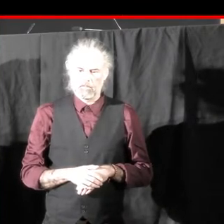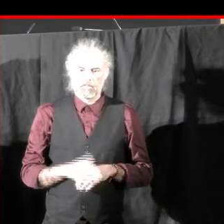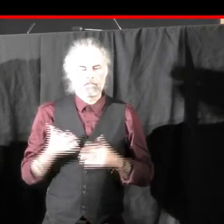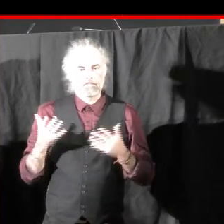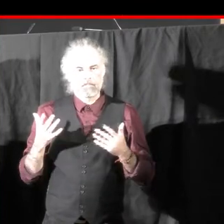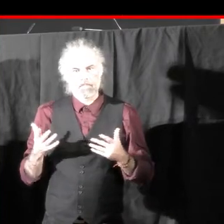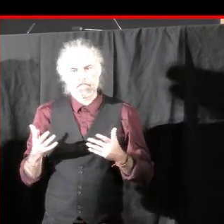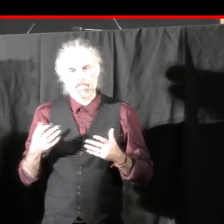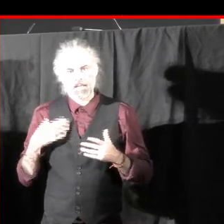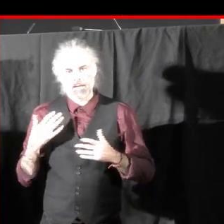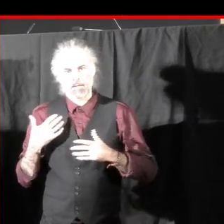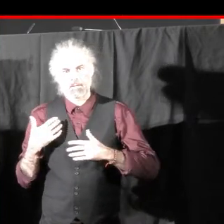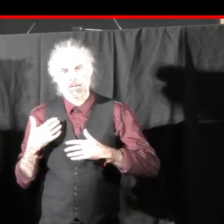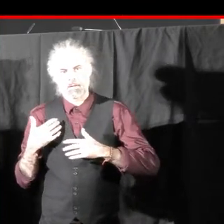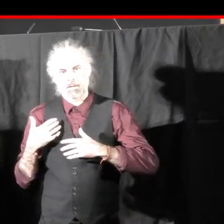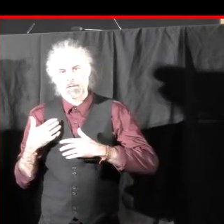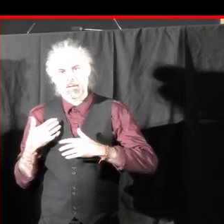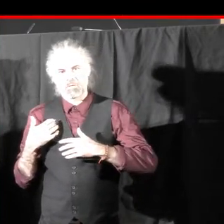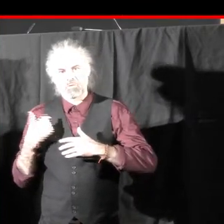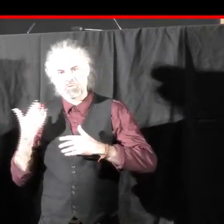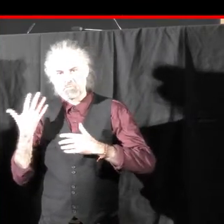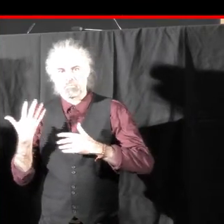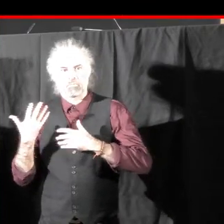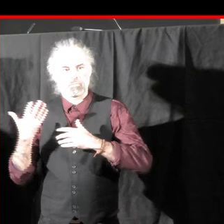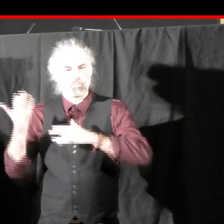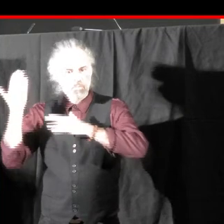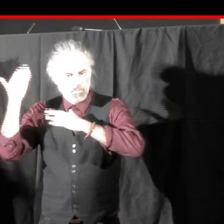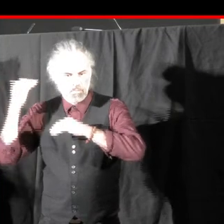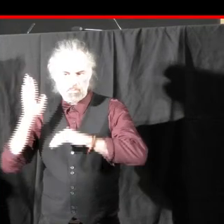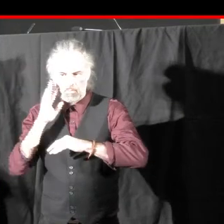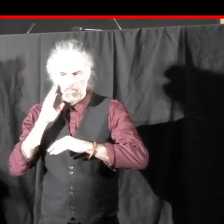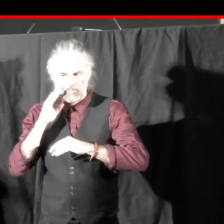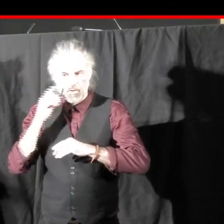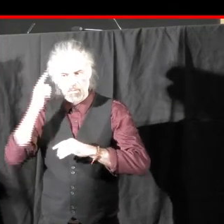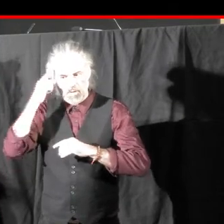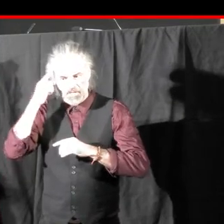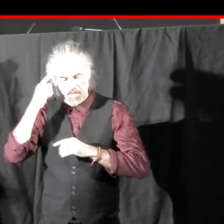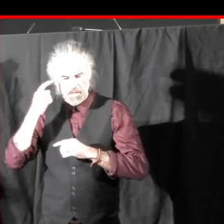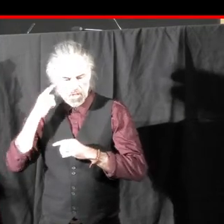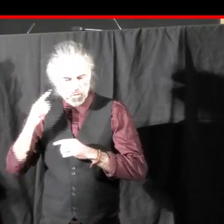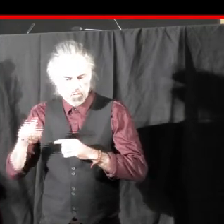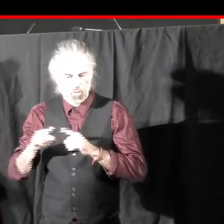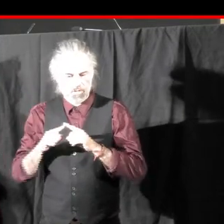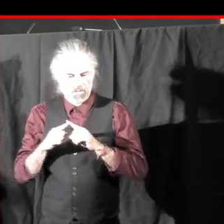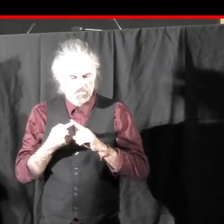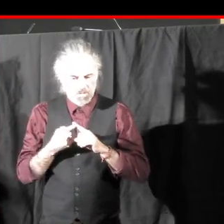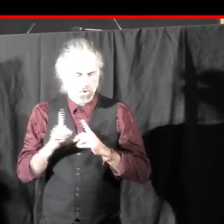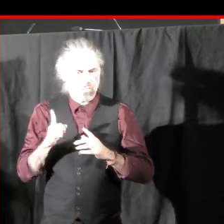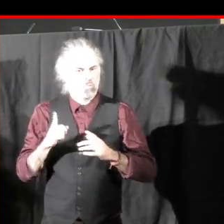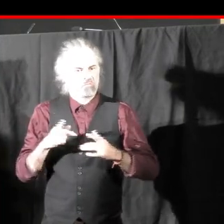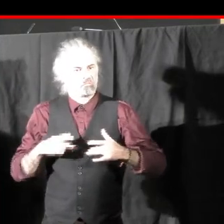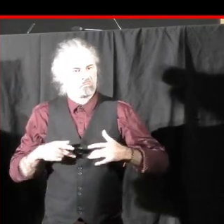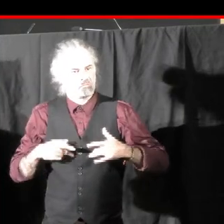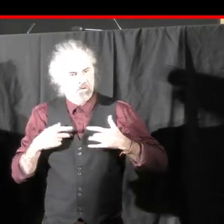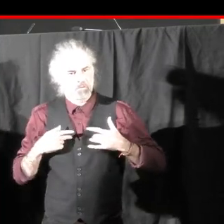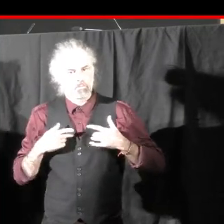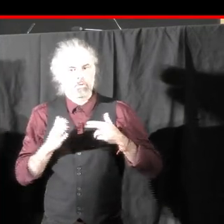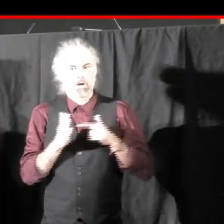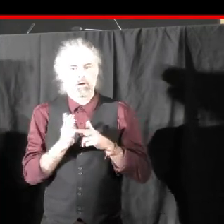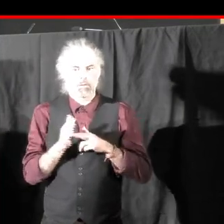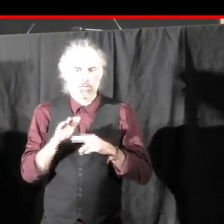so that we go discuss further with the people we know who can have more information about this? Is there a recording,